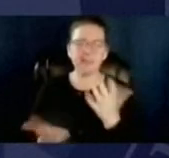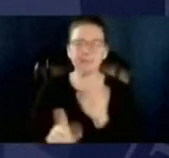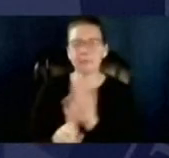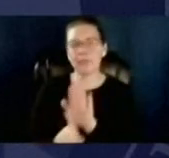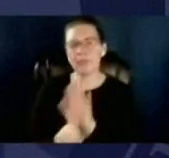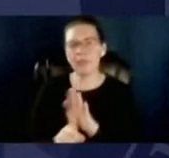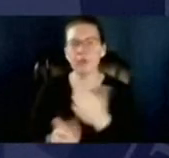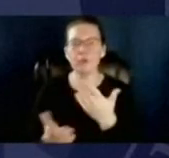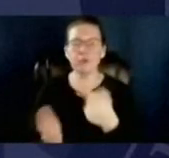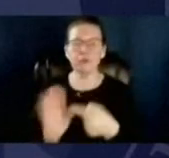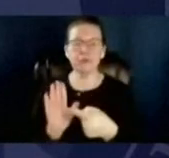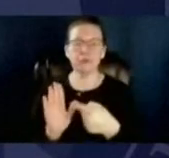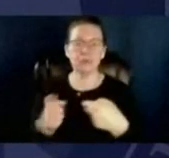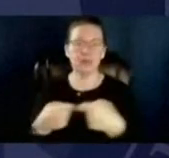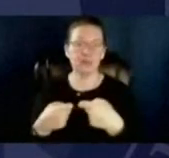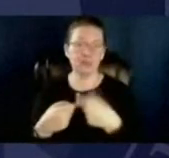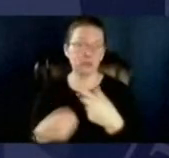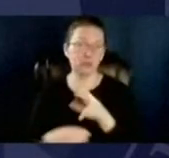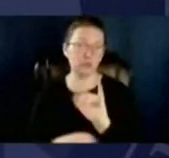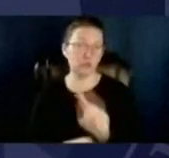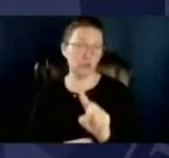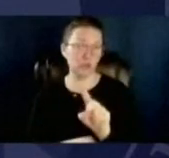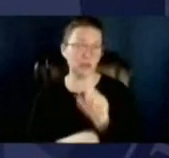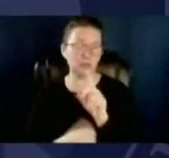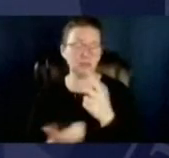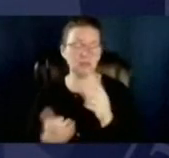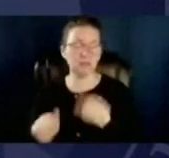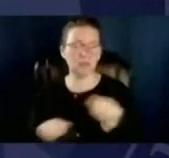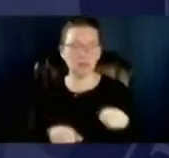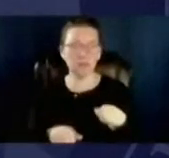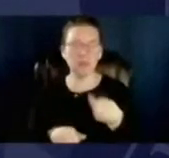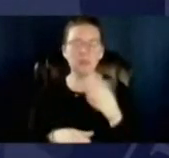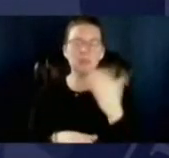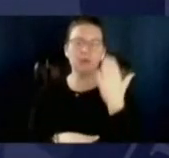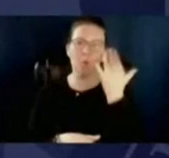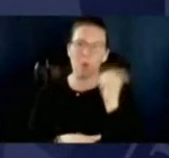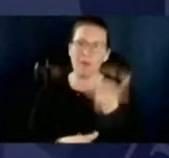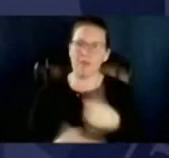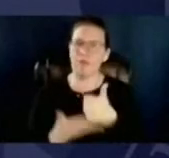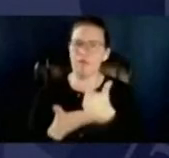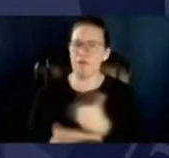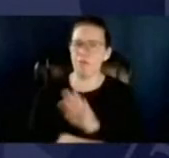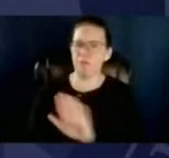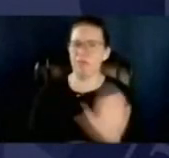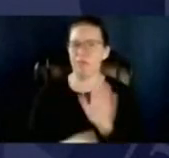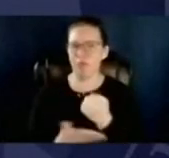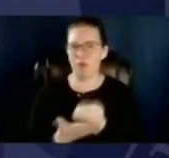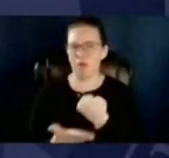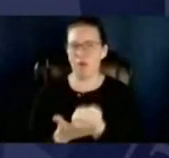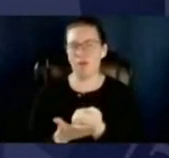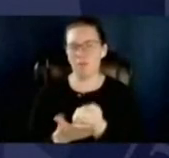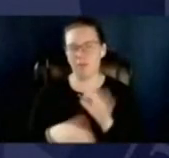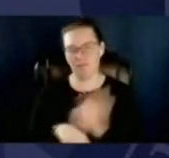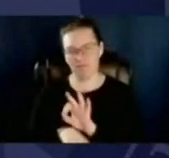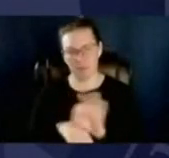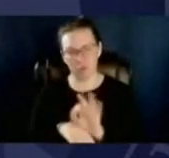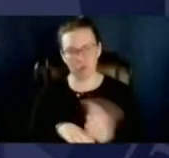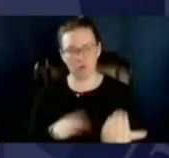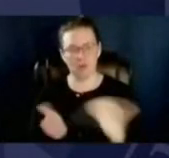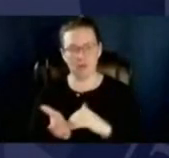will make sure its economy is able to function and get back to normal